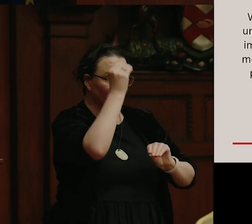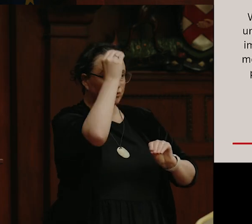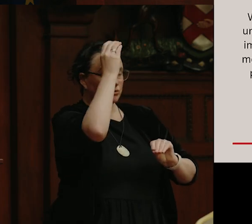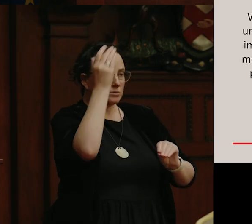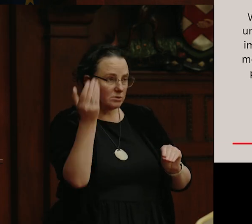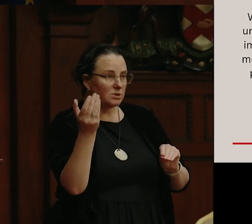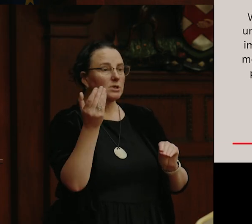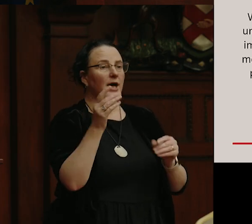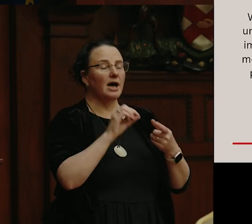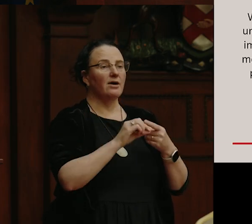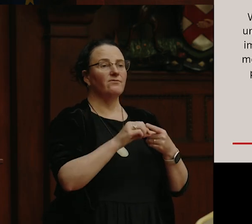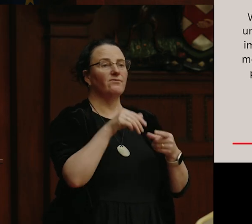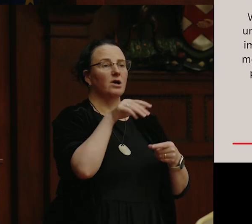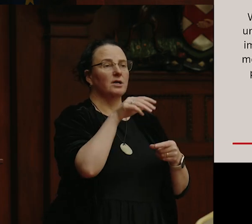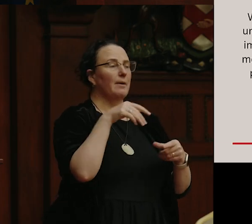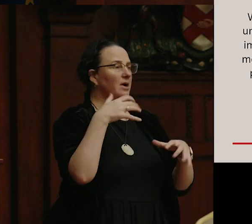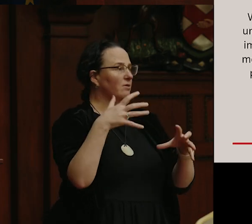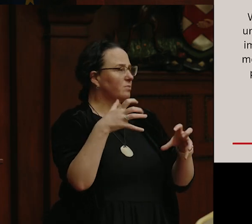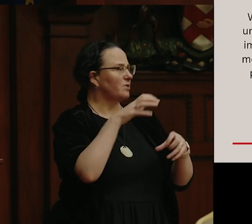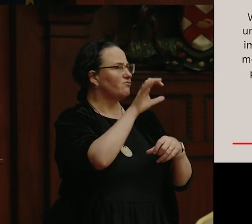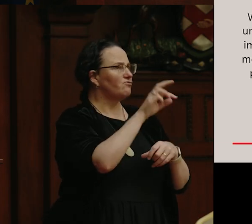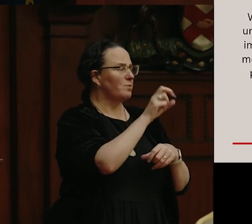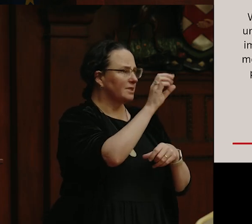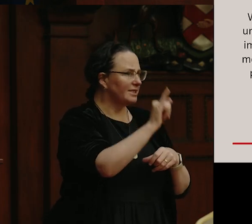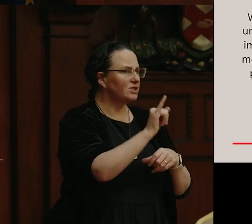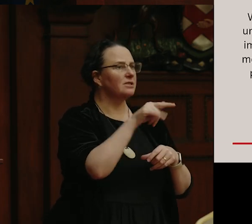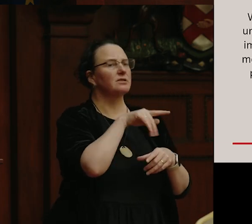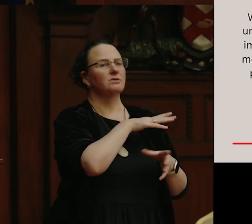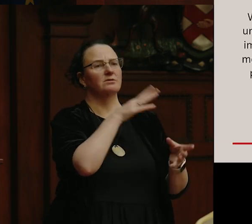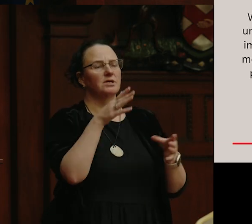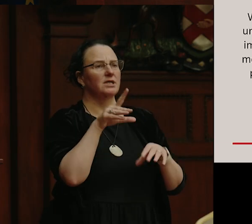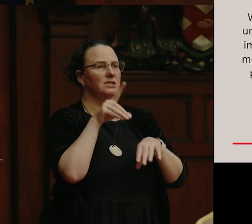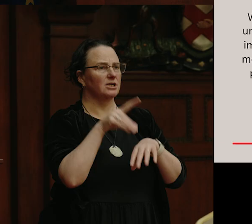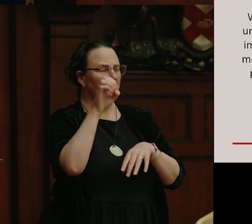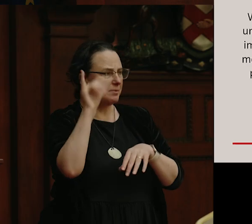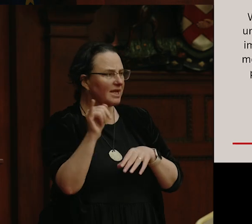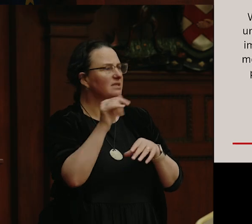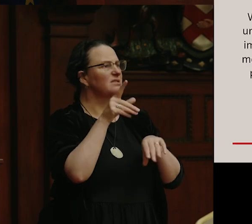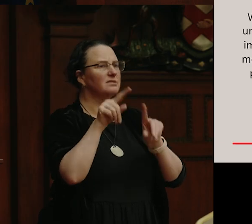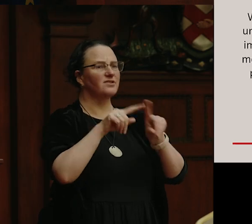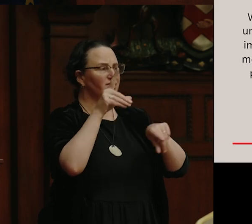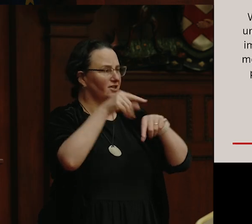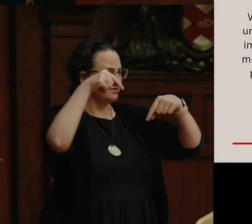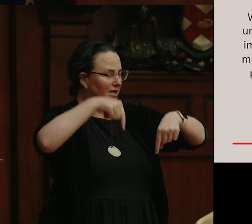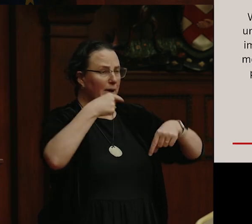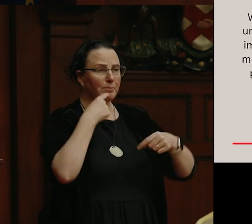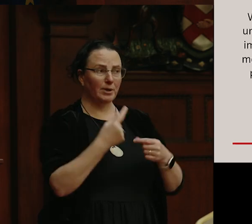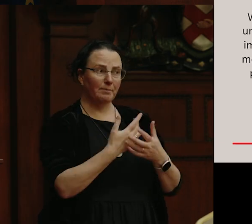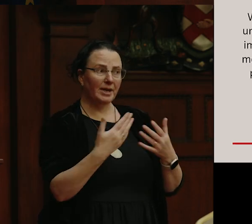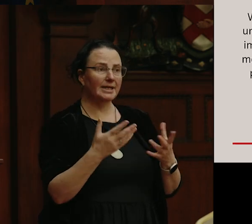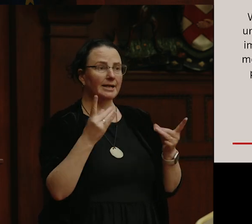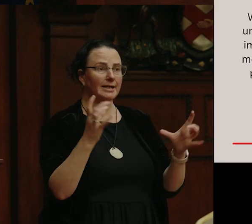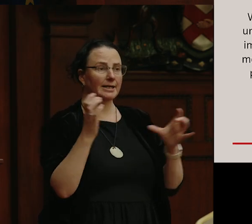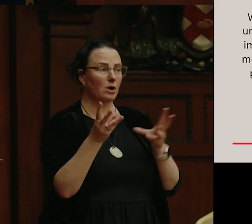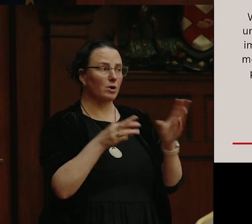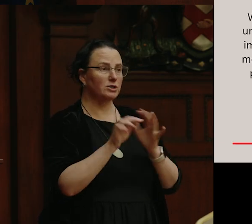in rheumatology. So we have Owen and we have Dr. Natasha and Dr. Emily. But a lot of the healthcare workers that you meet in the